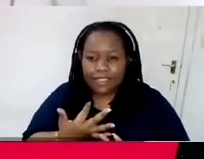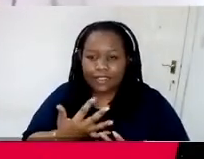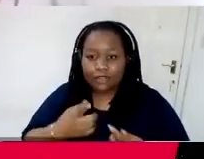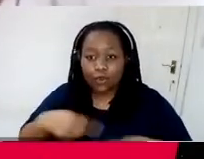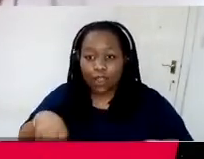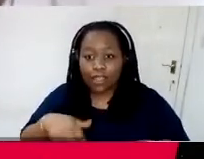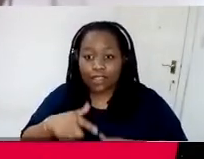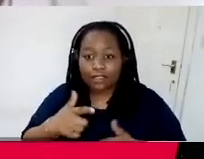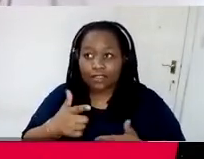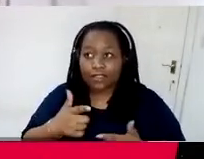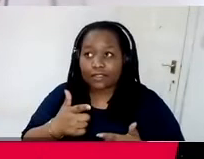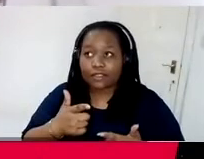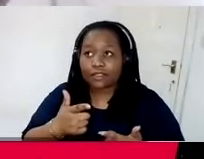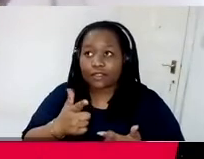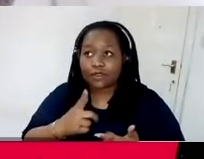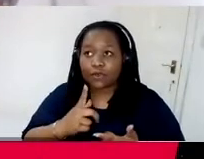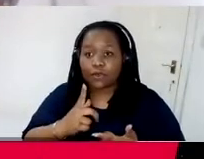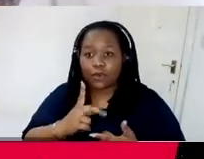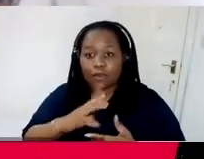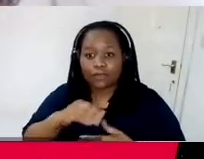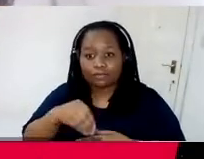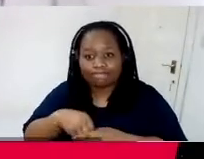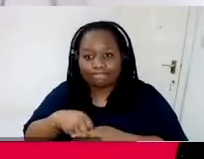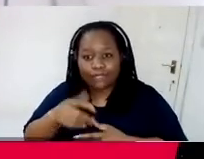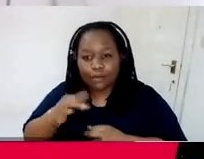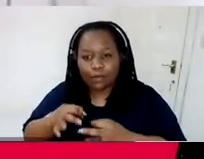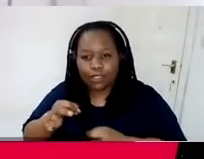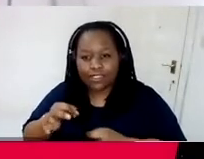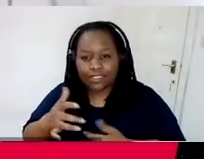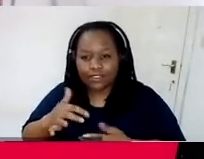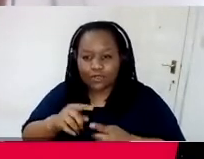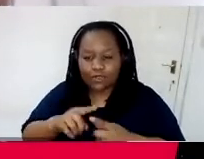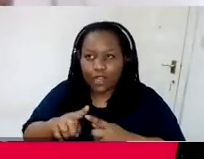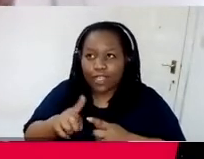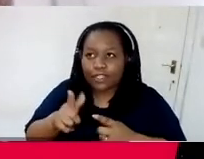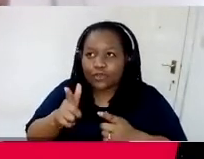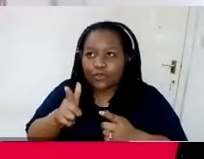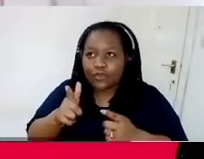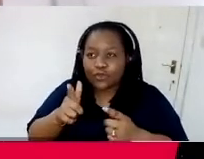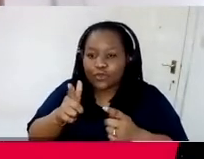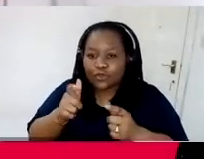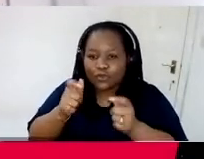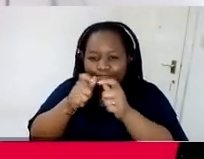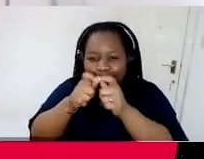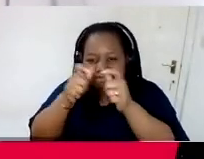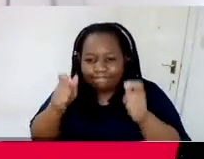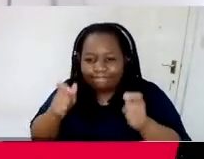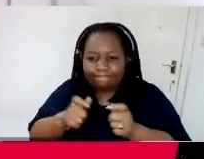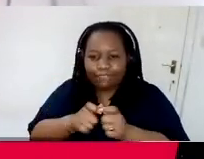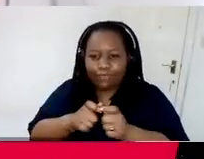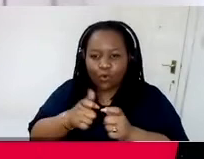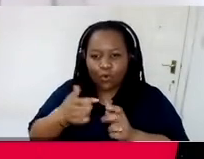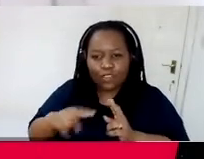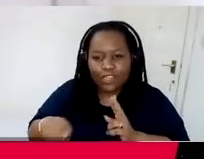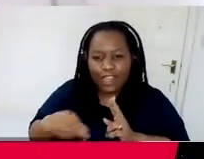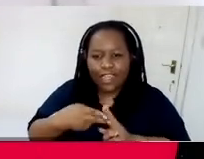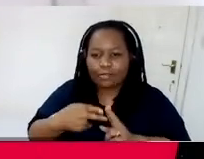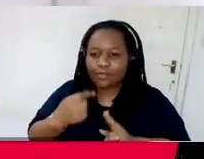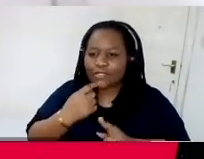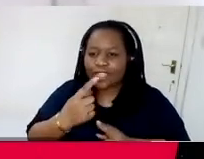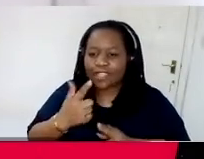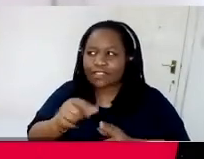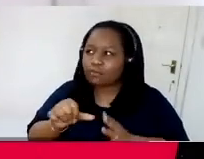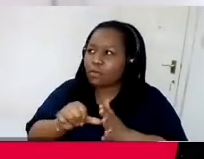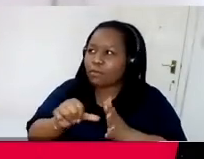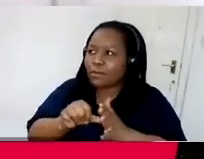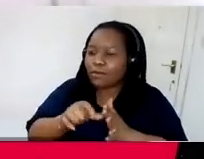UK arms export policy to frame it as a problem of the influence that the